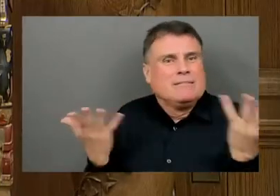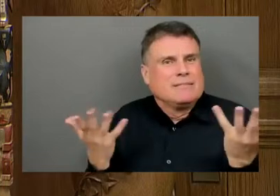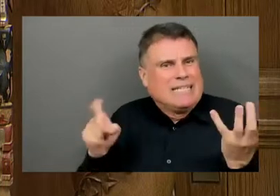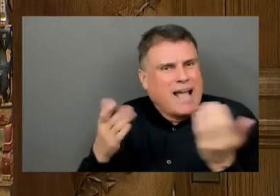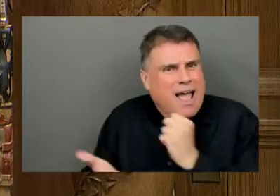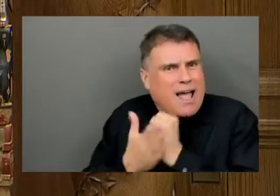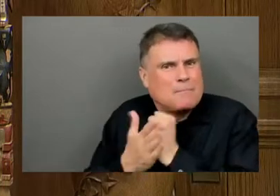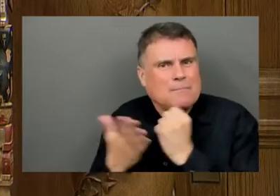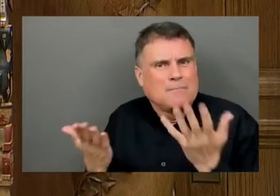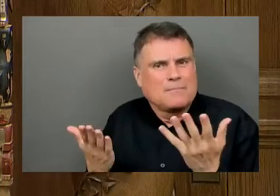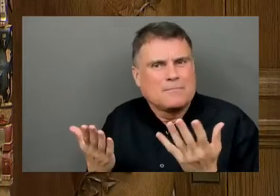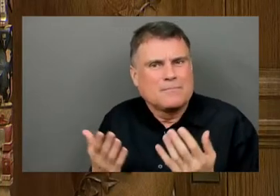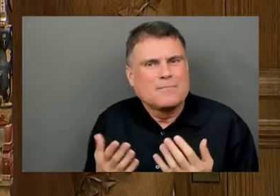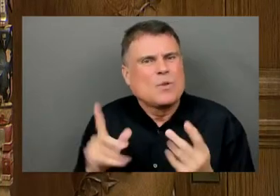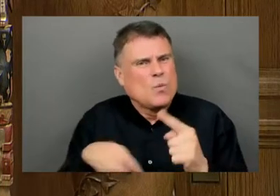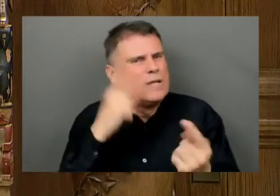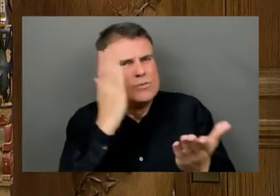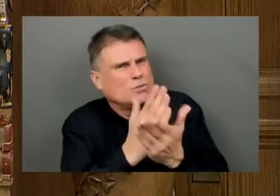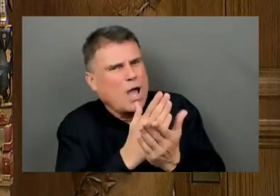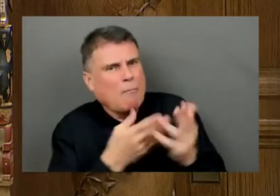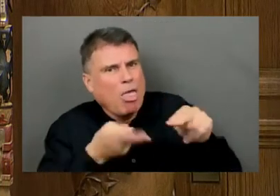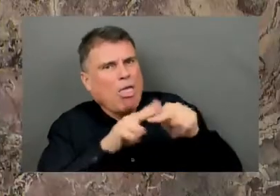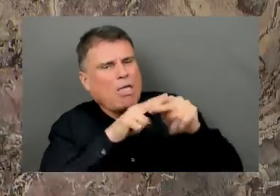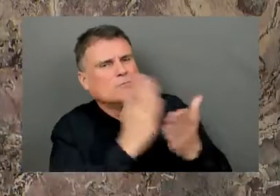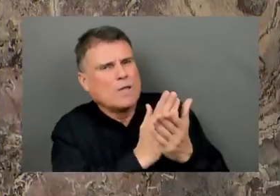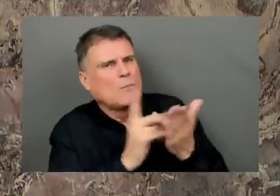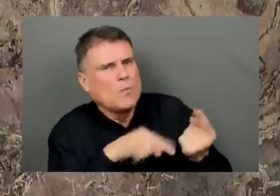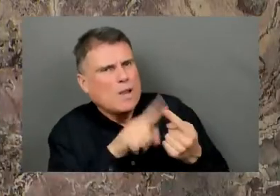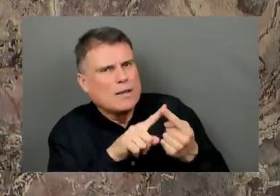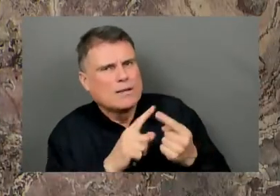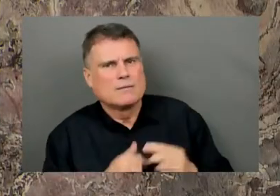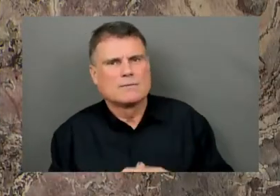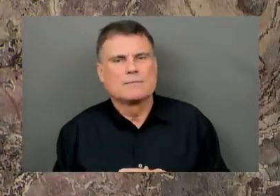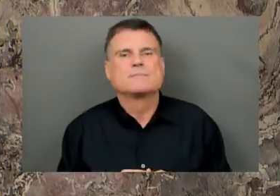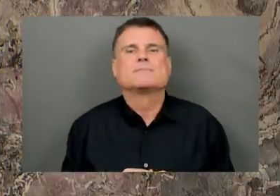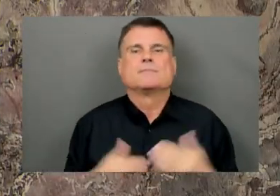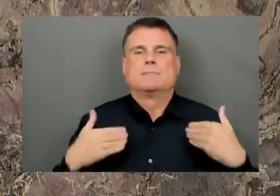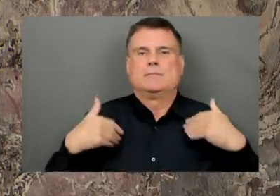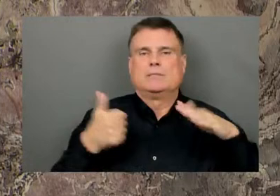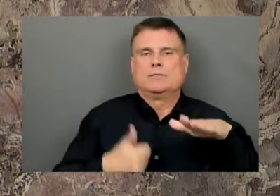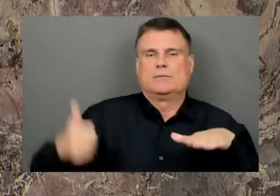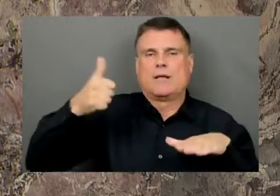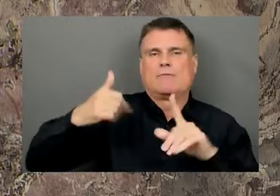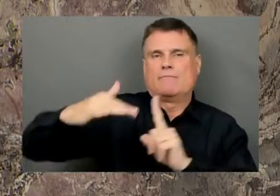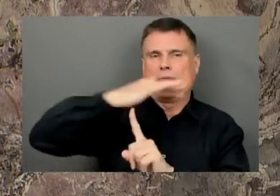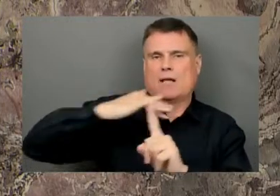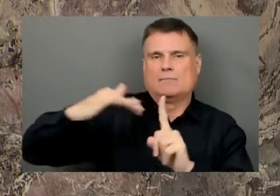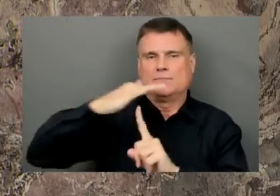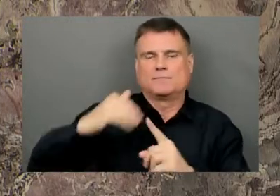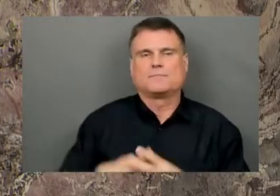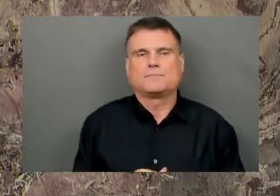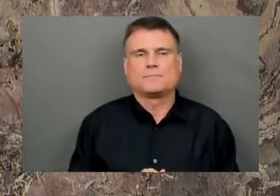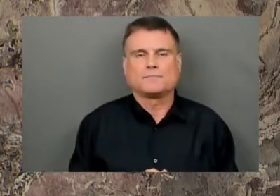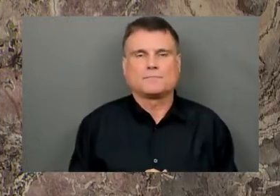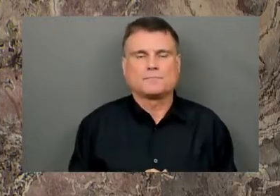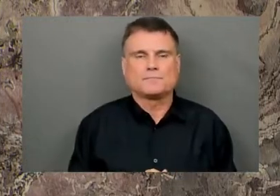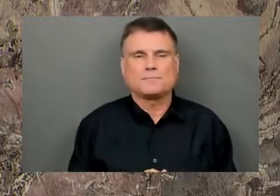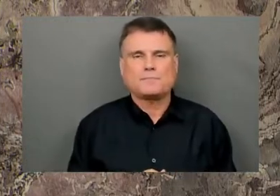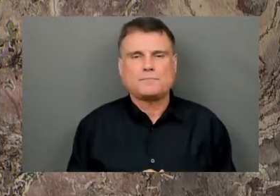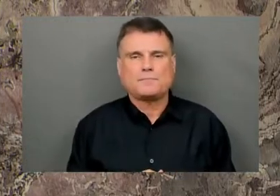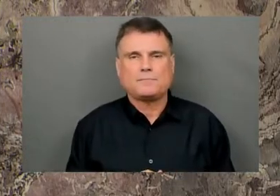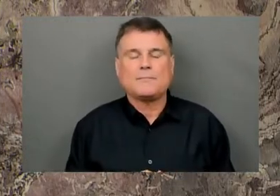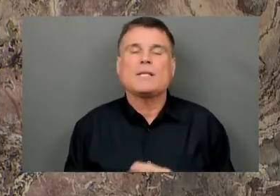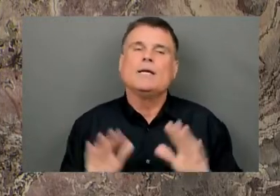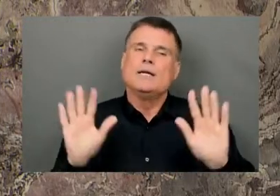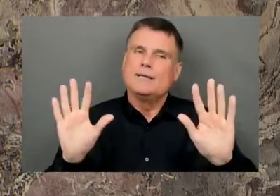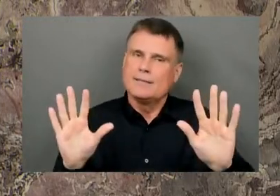Minister of Environment. Thank you, Mr. Speaker. The only relentless assault from those on this side of the House is on